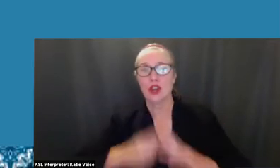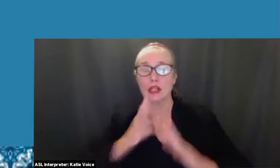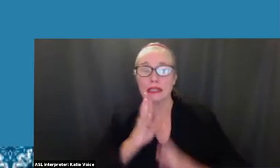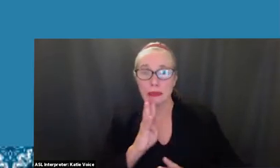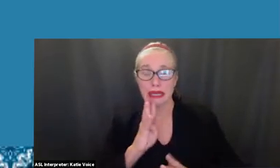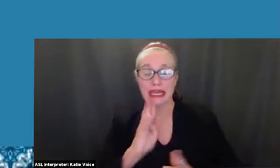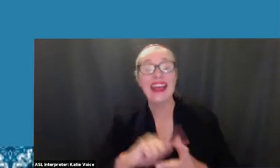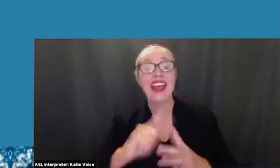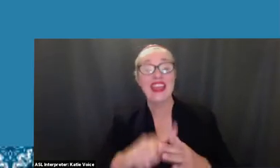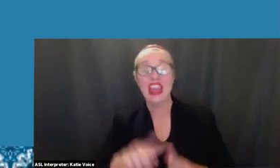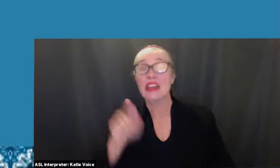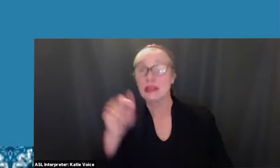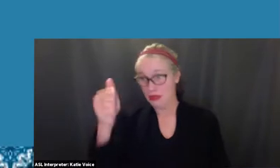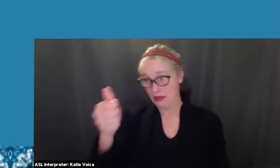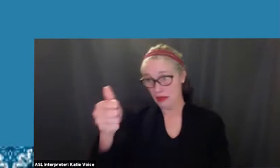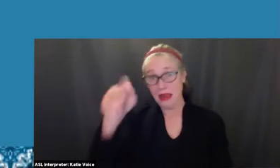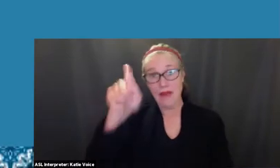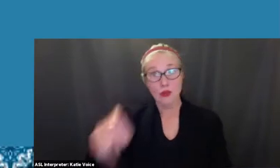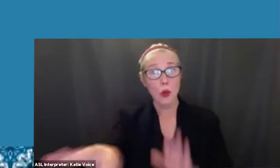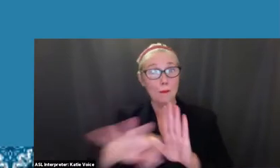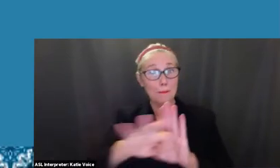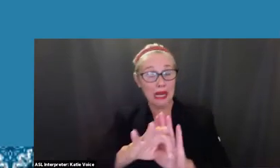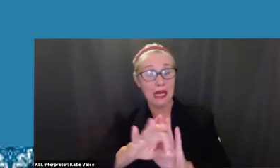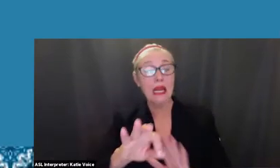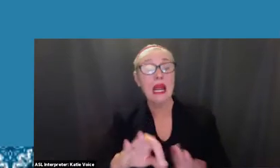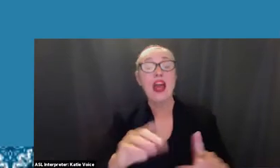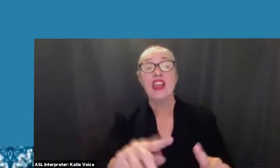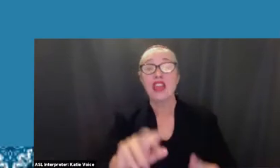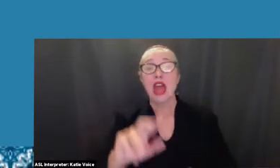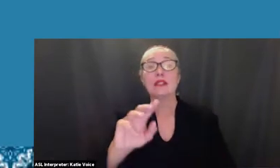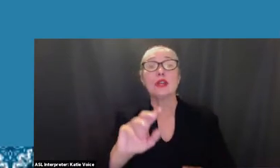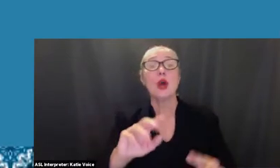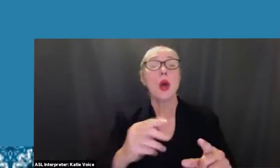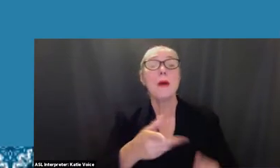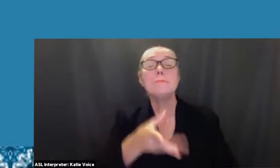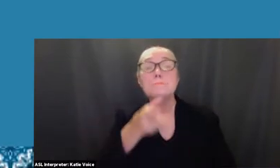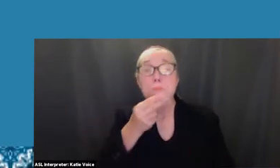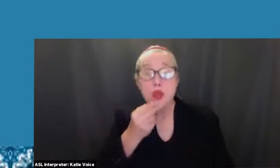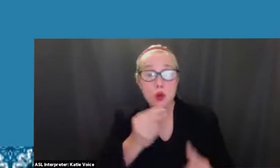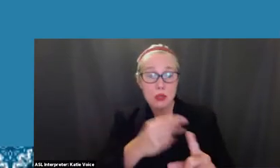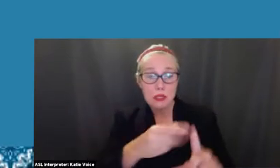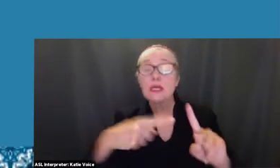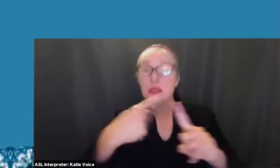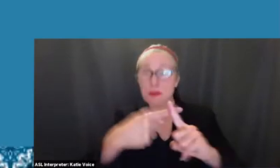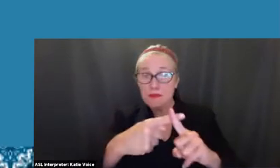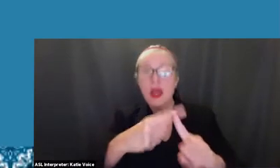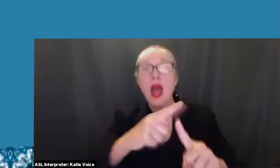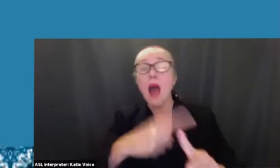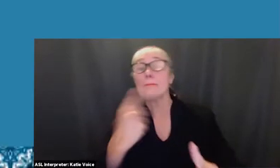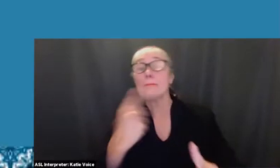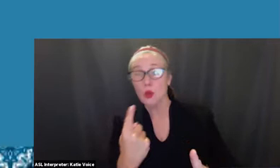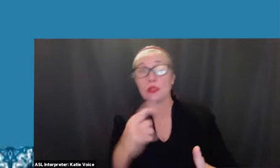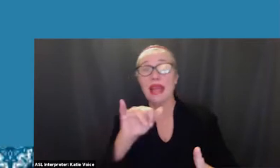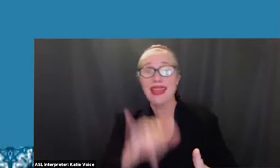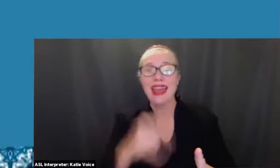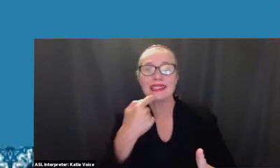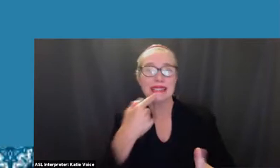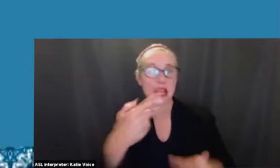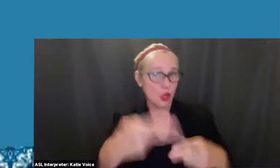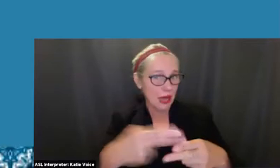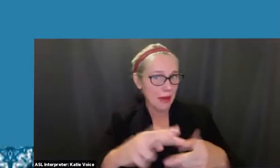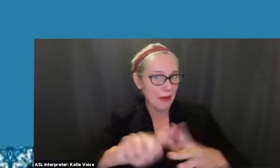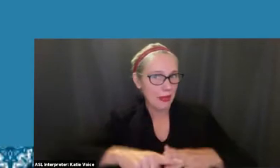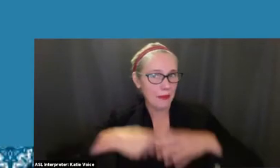to unmute themselves by selecting the mute unmute icon and state your name at the beginning of your comment